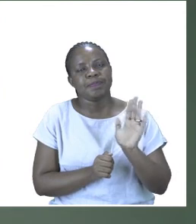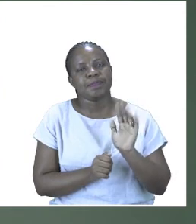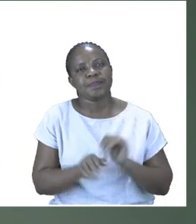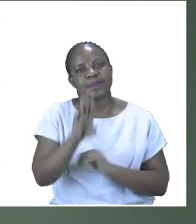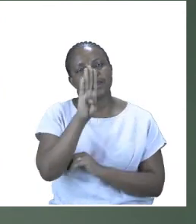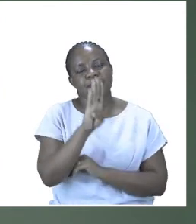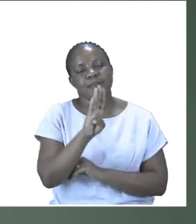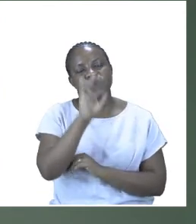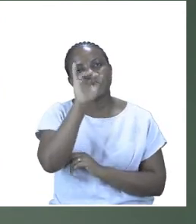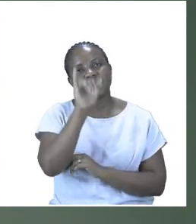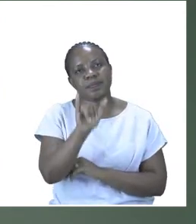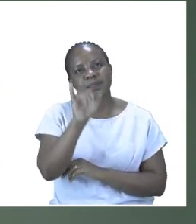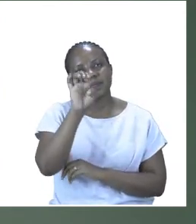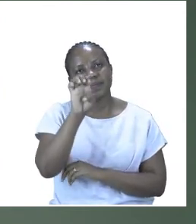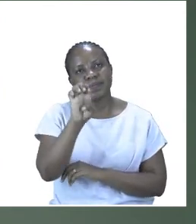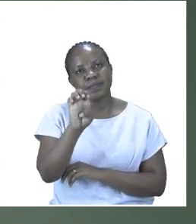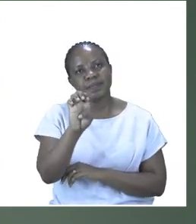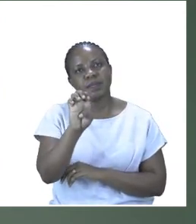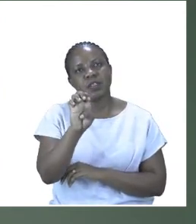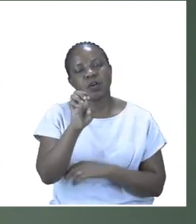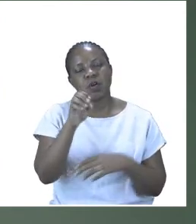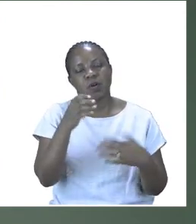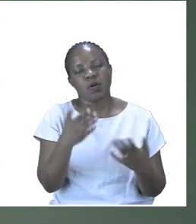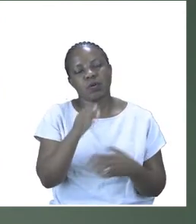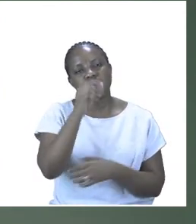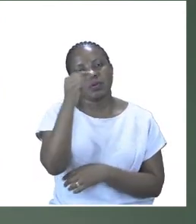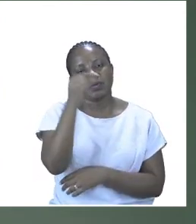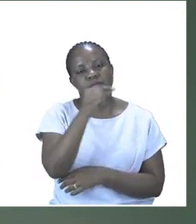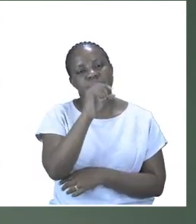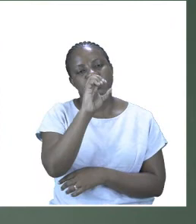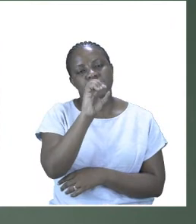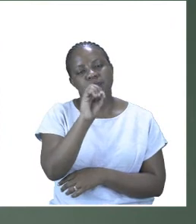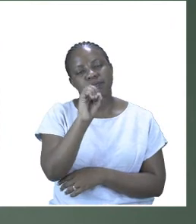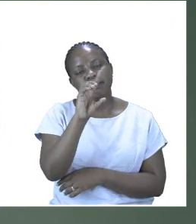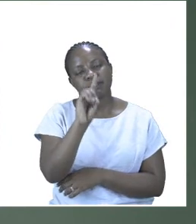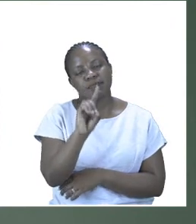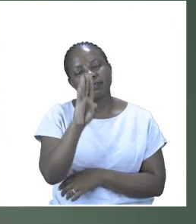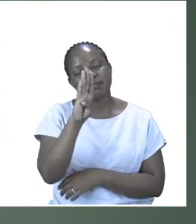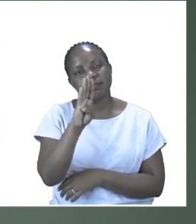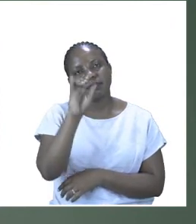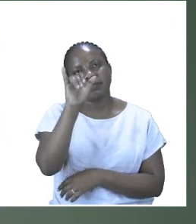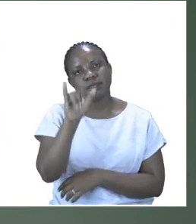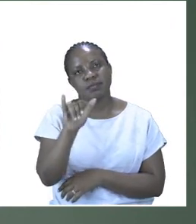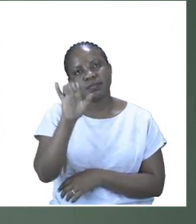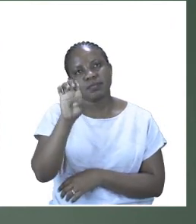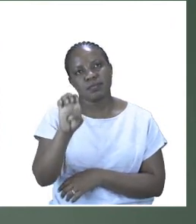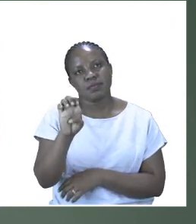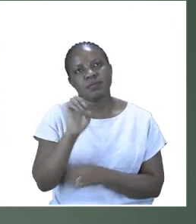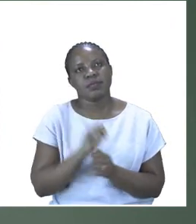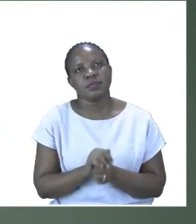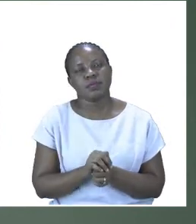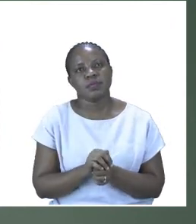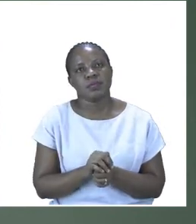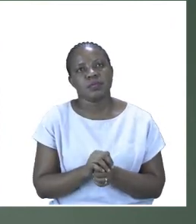is here. So we are going to put goodbye. At the same time, when we say hello, we